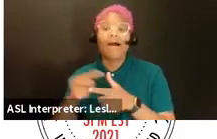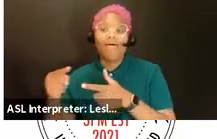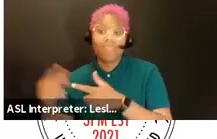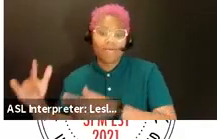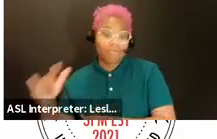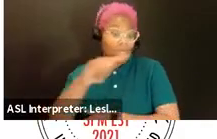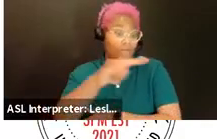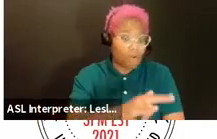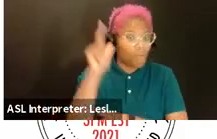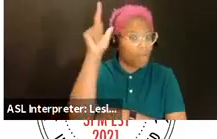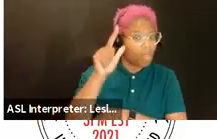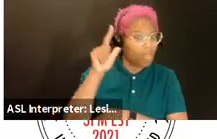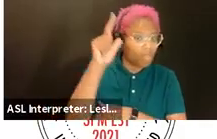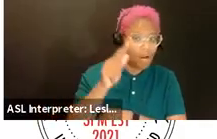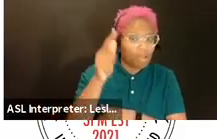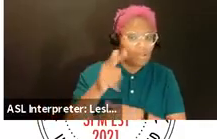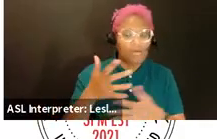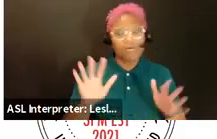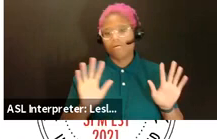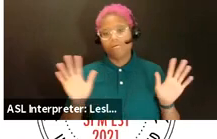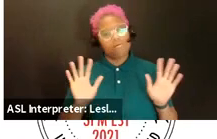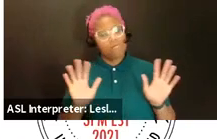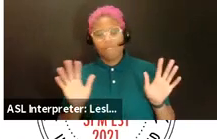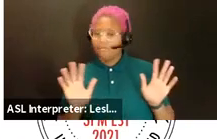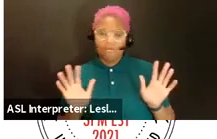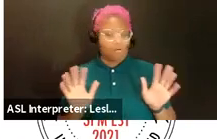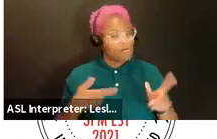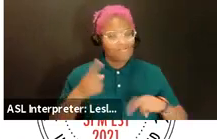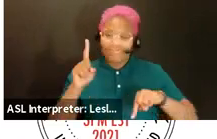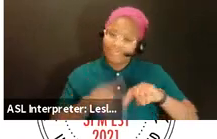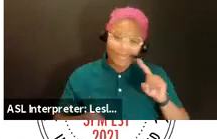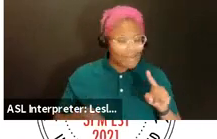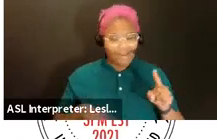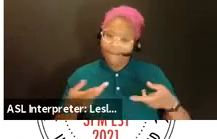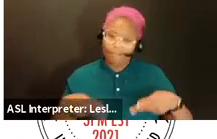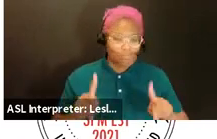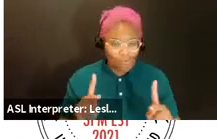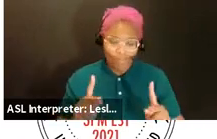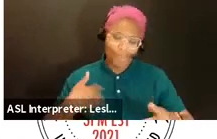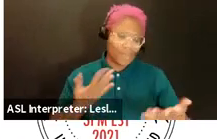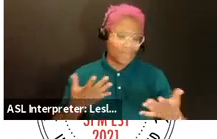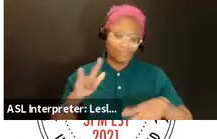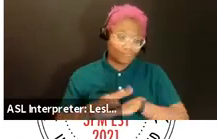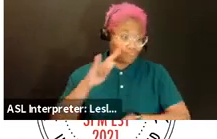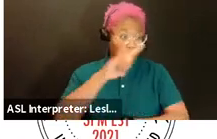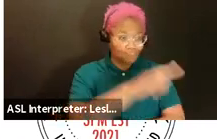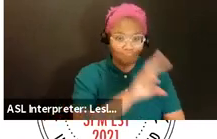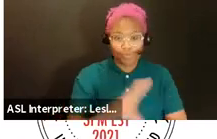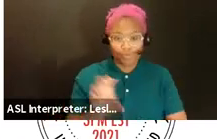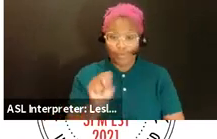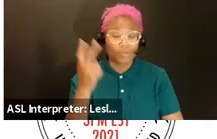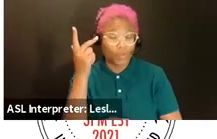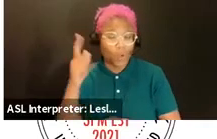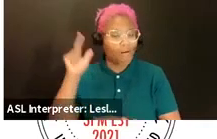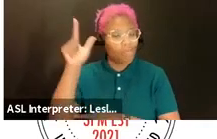Heathrow, and then those 2 weeks were wasted because they can't come on into the US because they transited through one of the banned